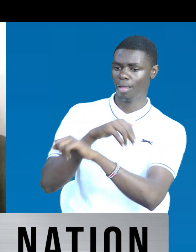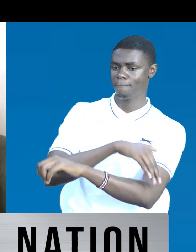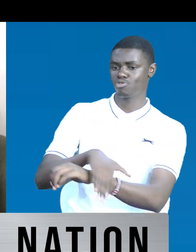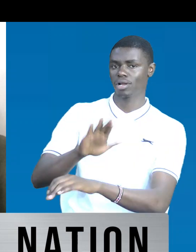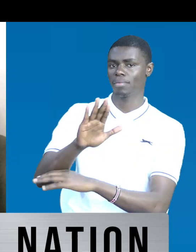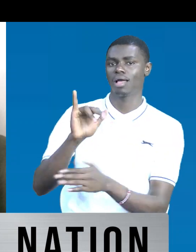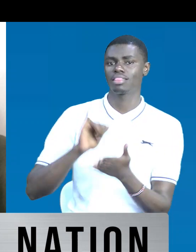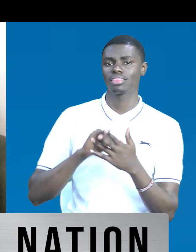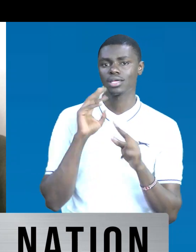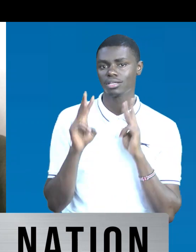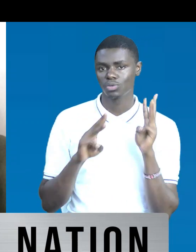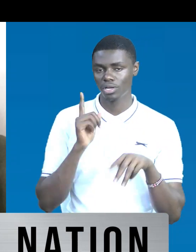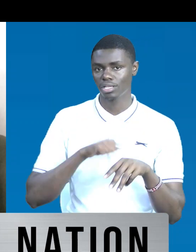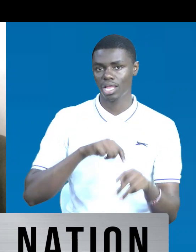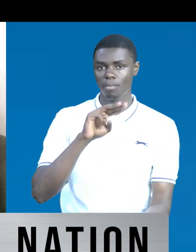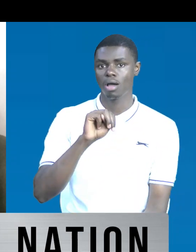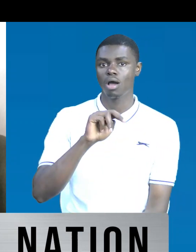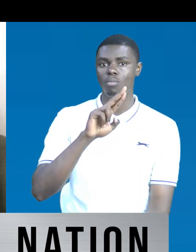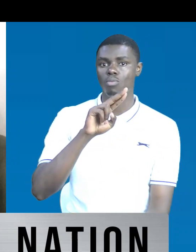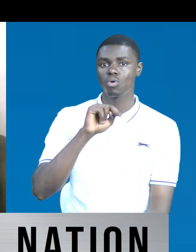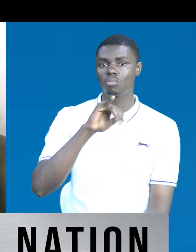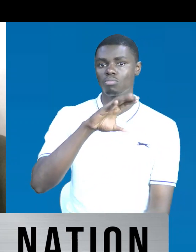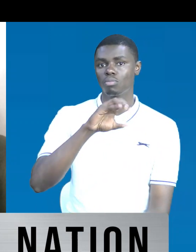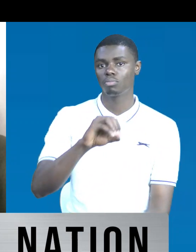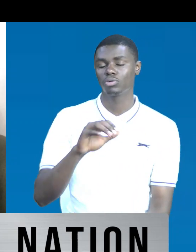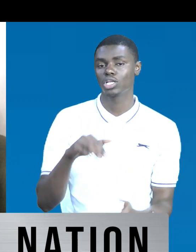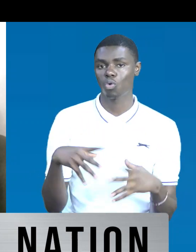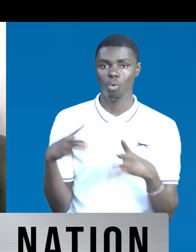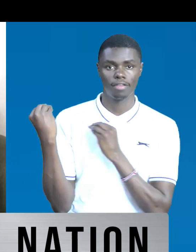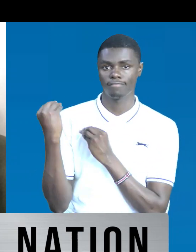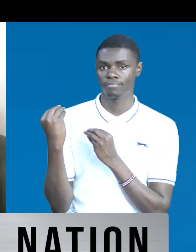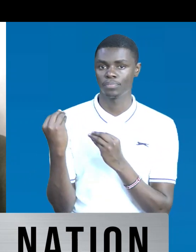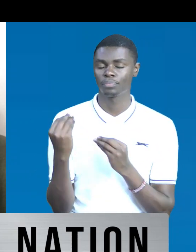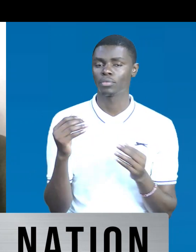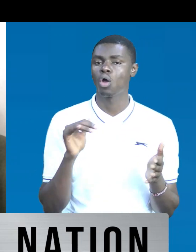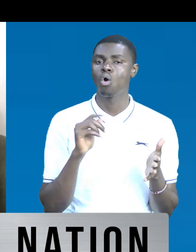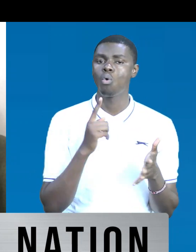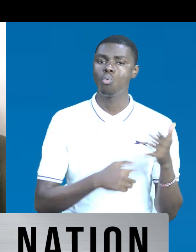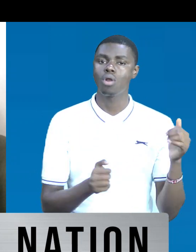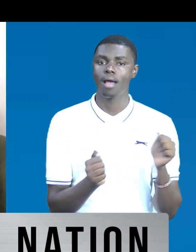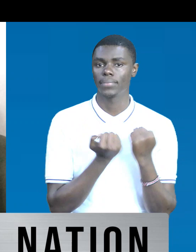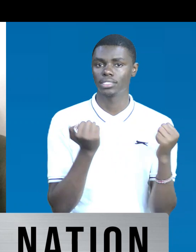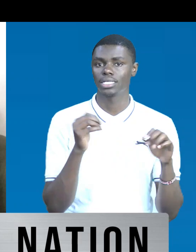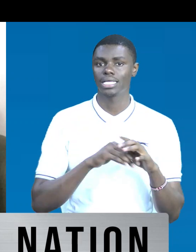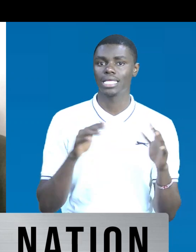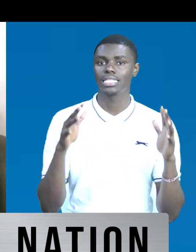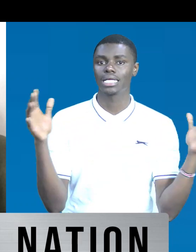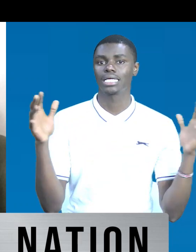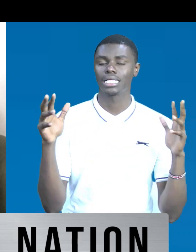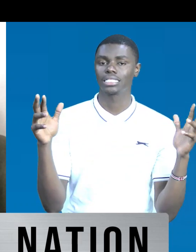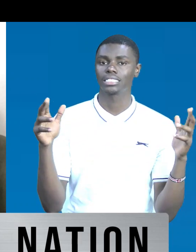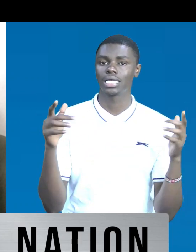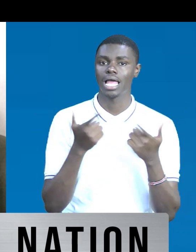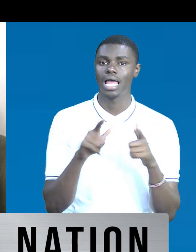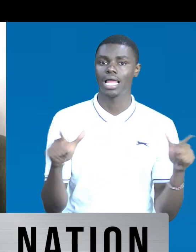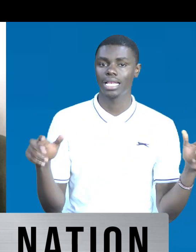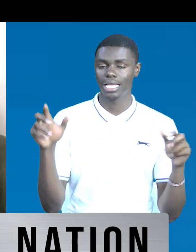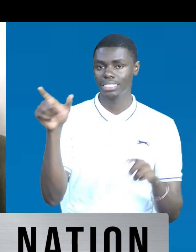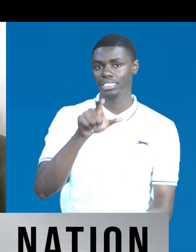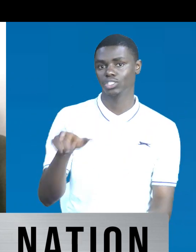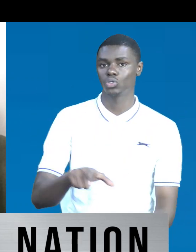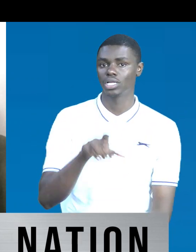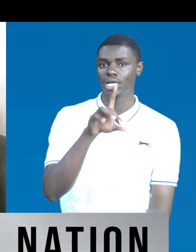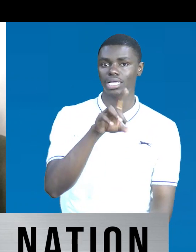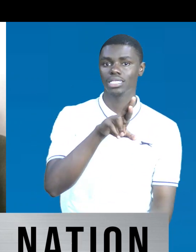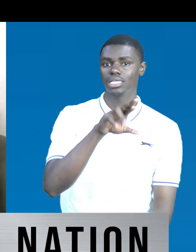and that's the worry when MONUSCO leaves. Yeah, what happens is that in the Great Lakes region, DRC